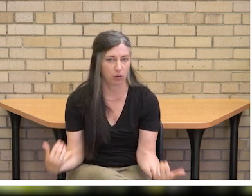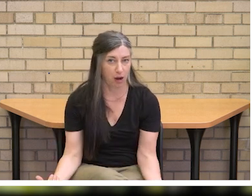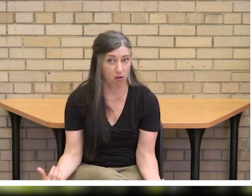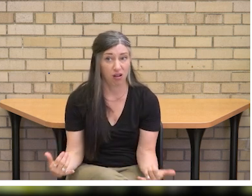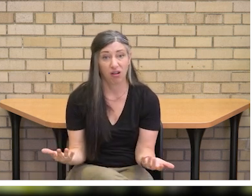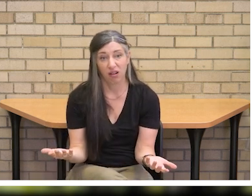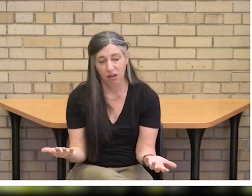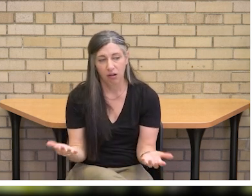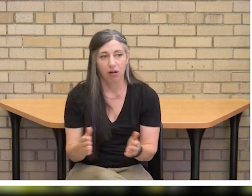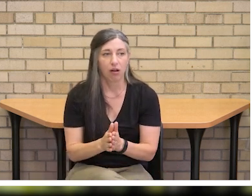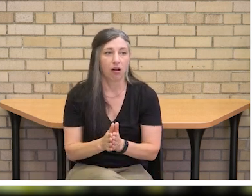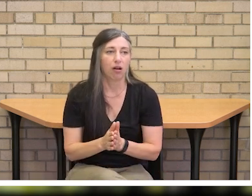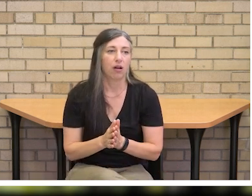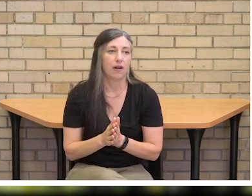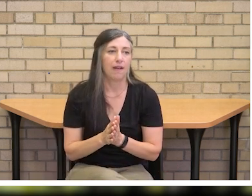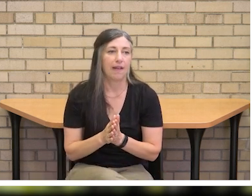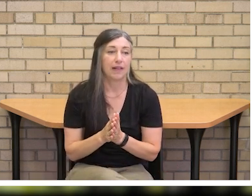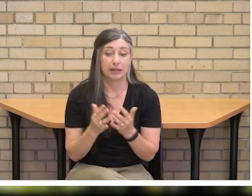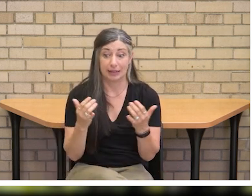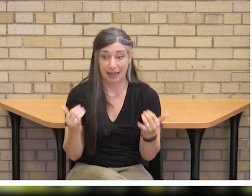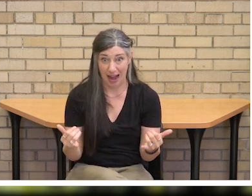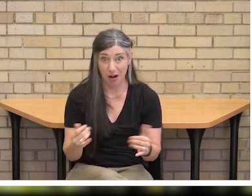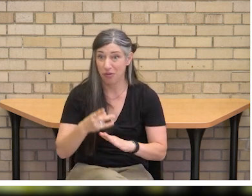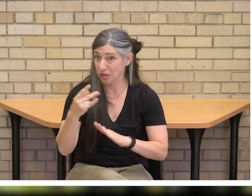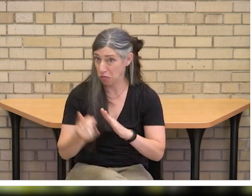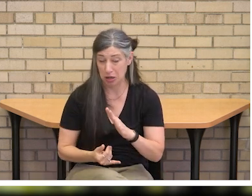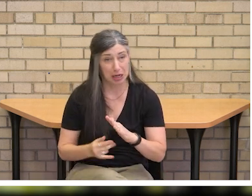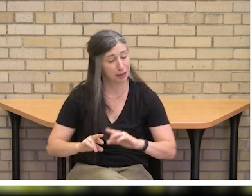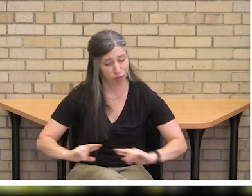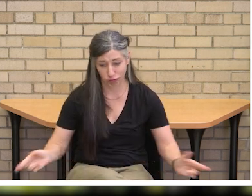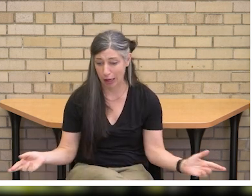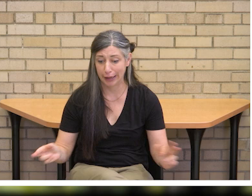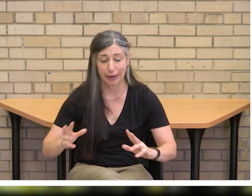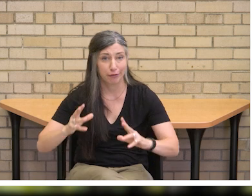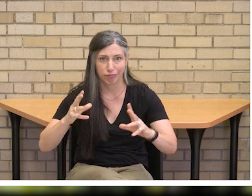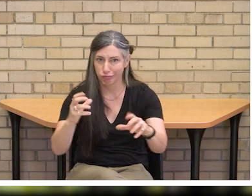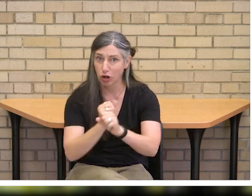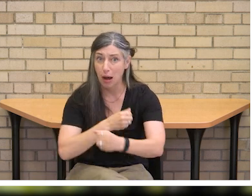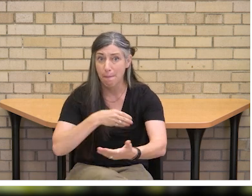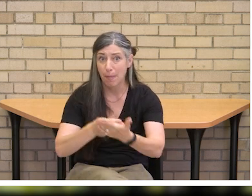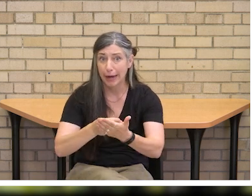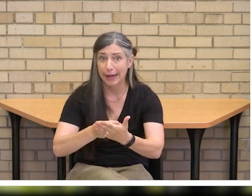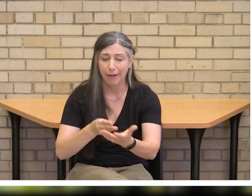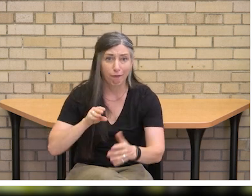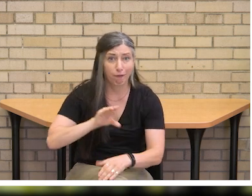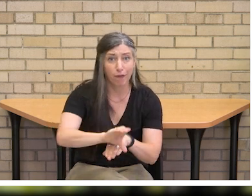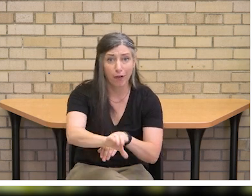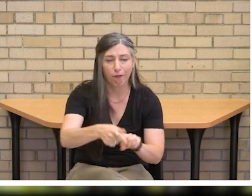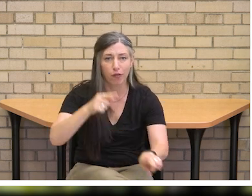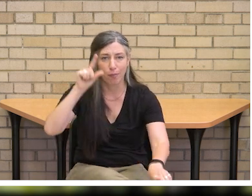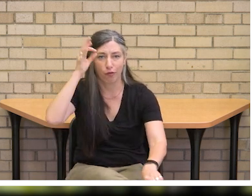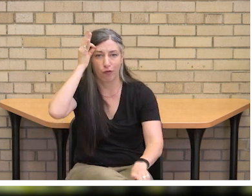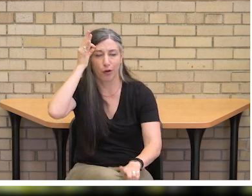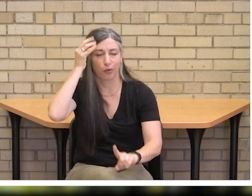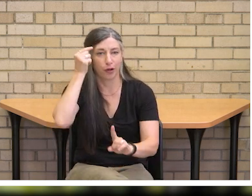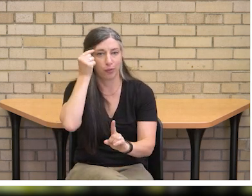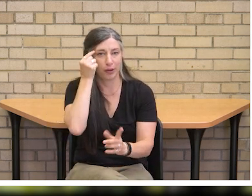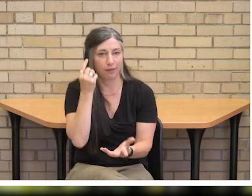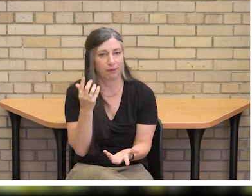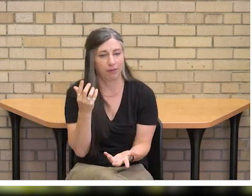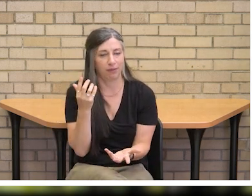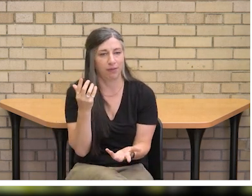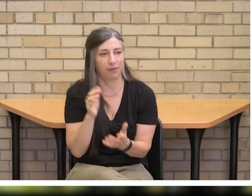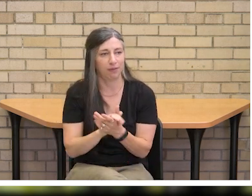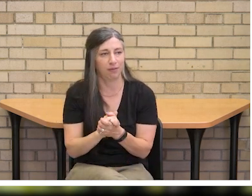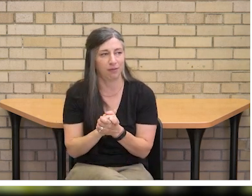out is this project is 100% federally funded. A majority of that is through